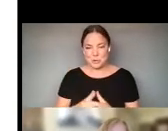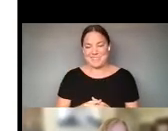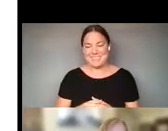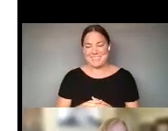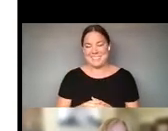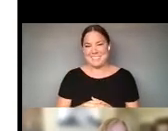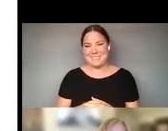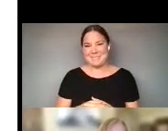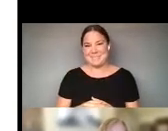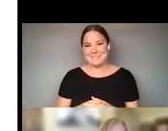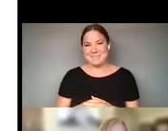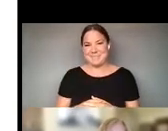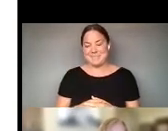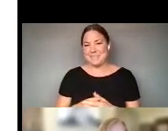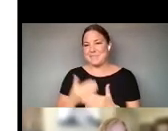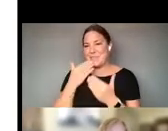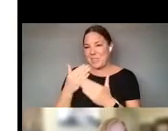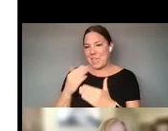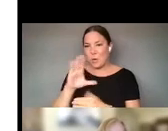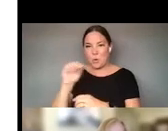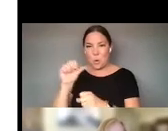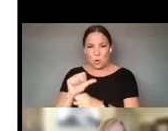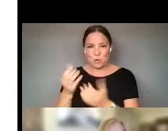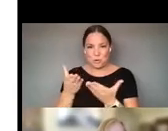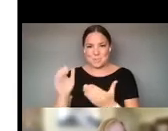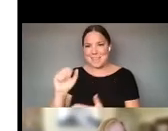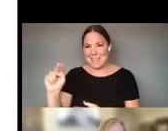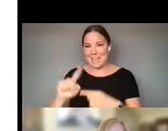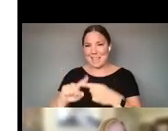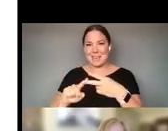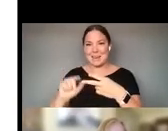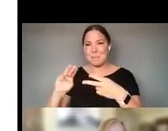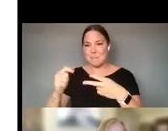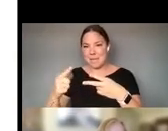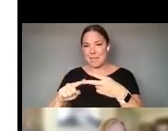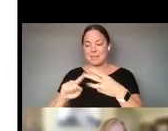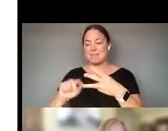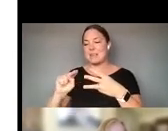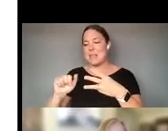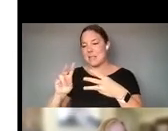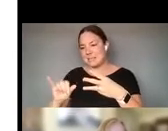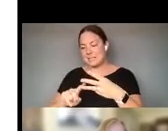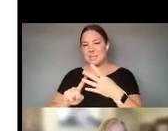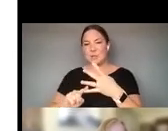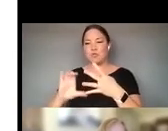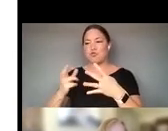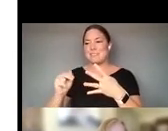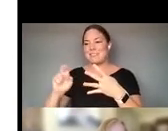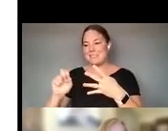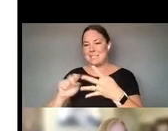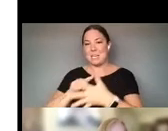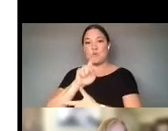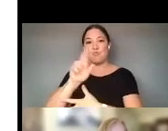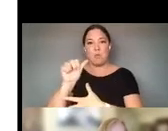Um, I want to thank my colleagues, uh, Anne and Meg and Nancy, Christine and Ra, for taking